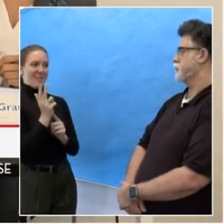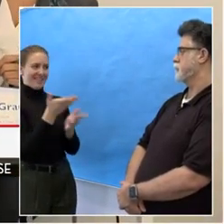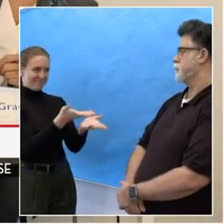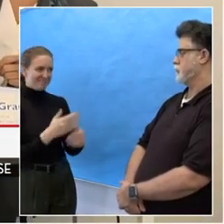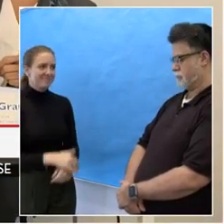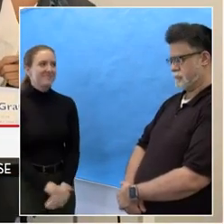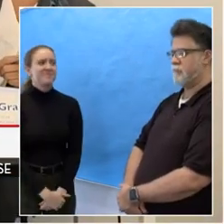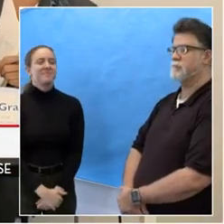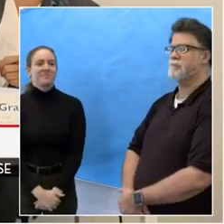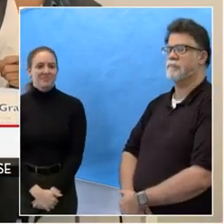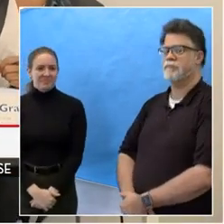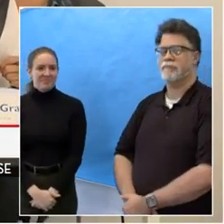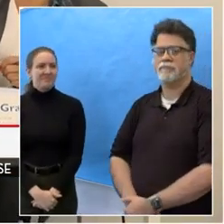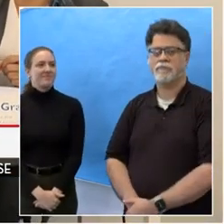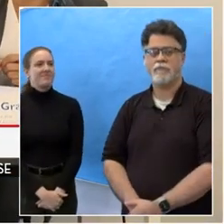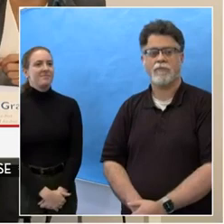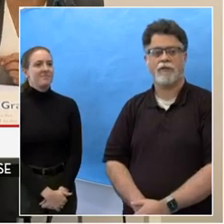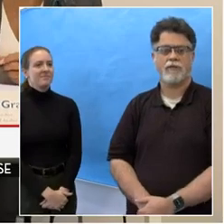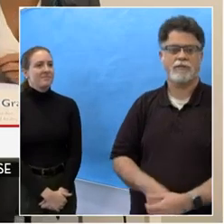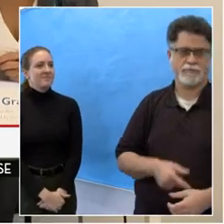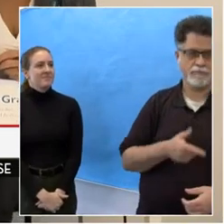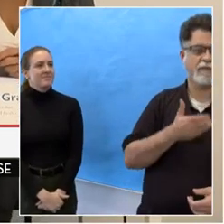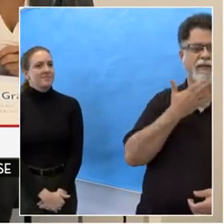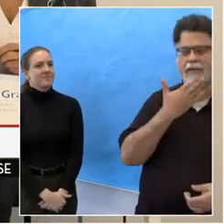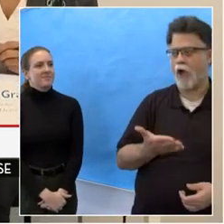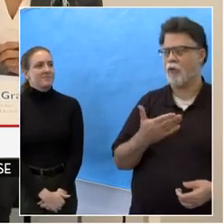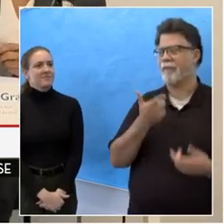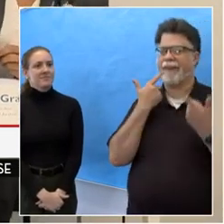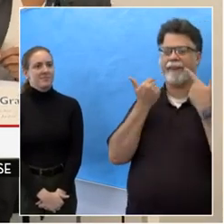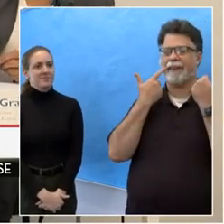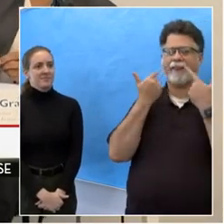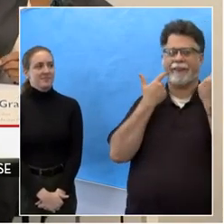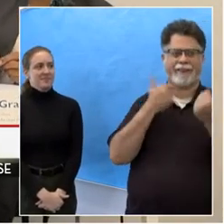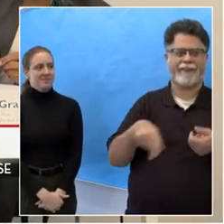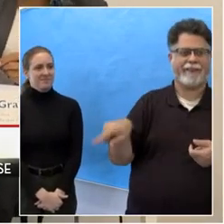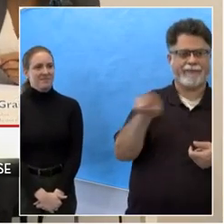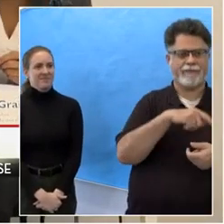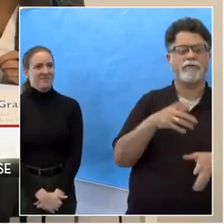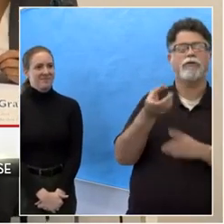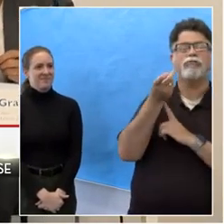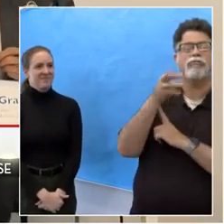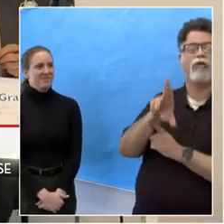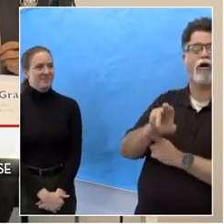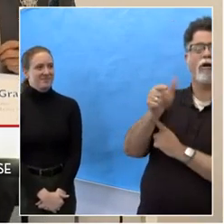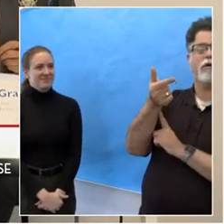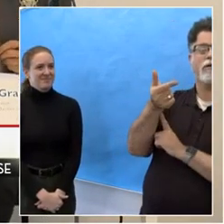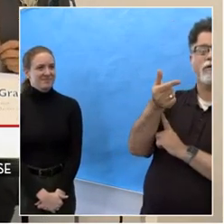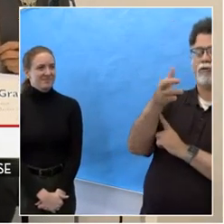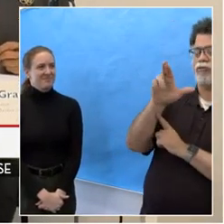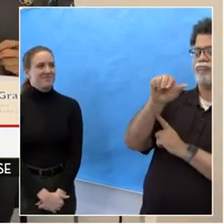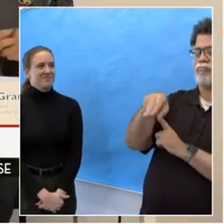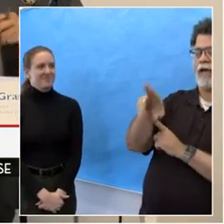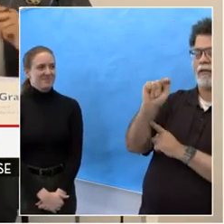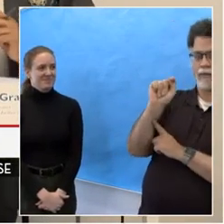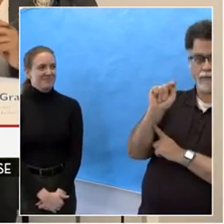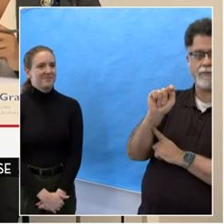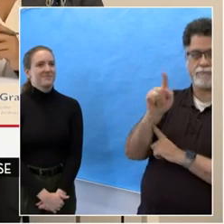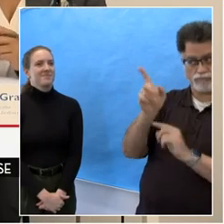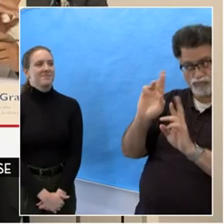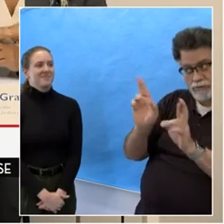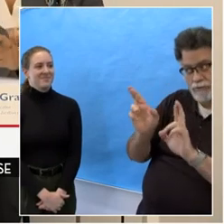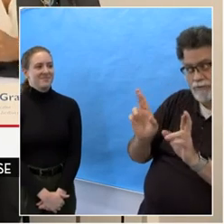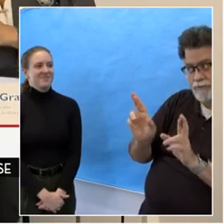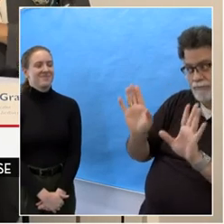ready to come into DC public schools and teach English. That's what I heard. What I